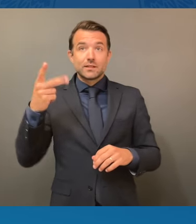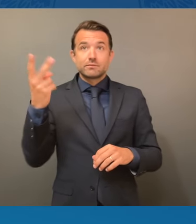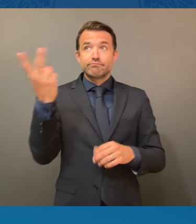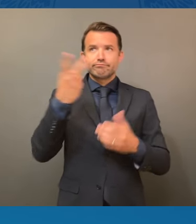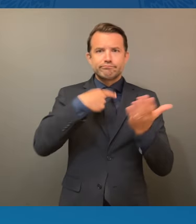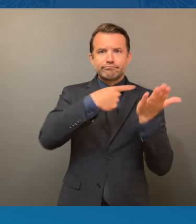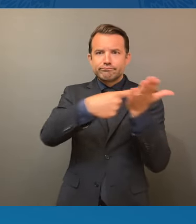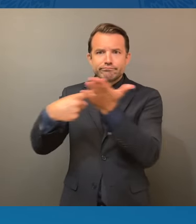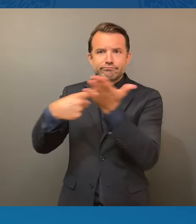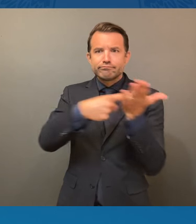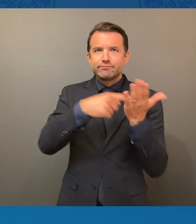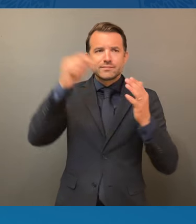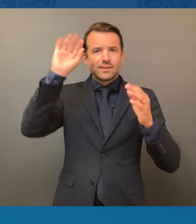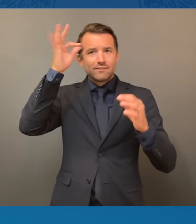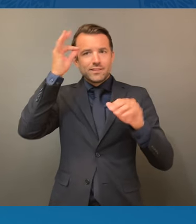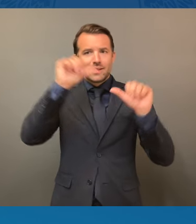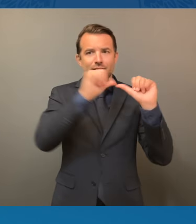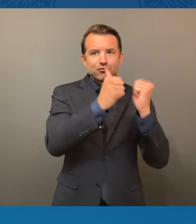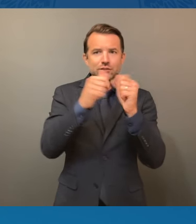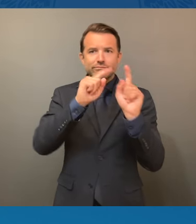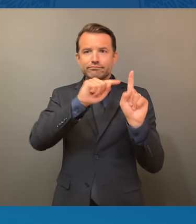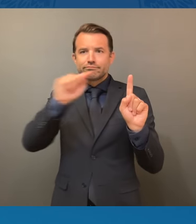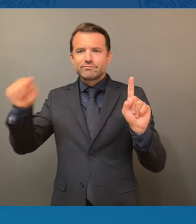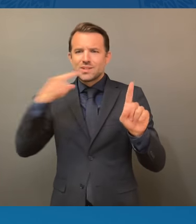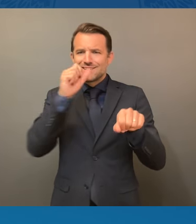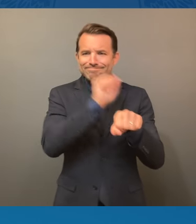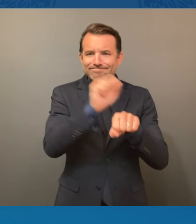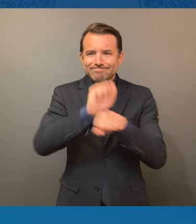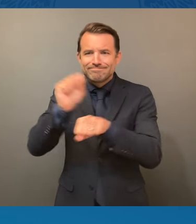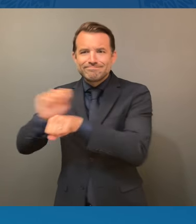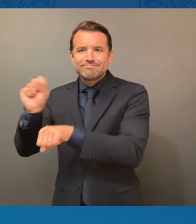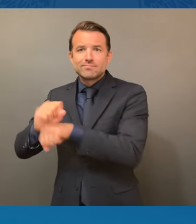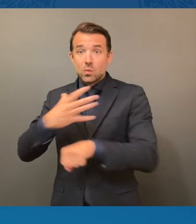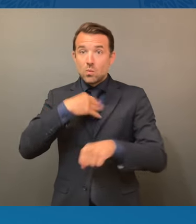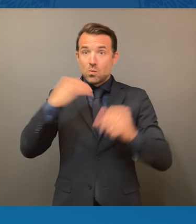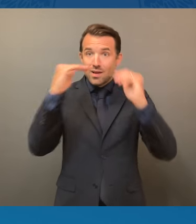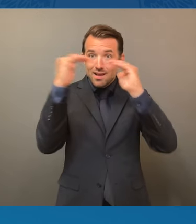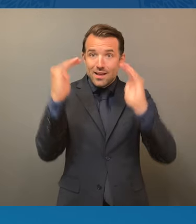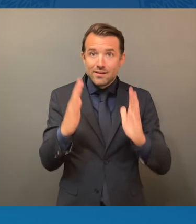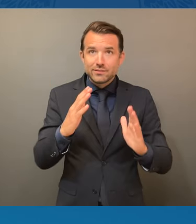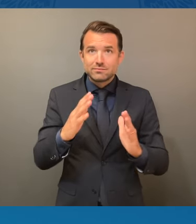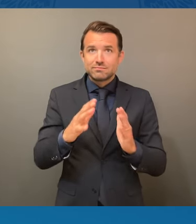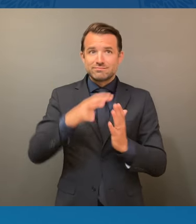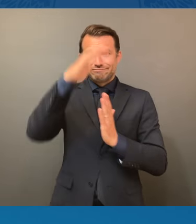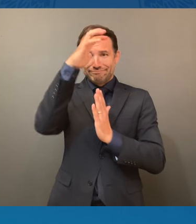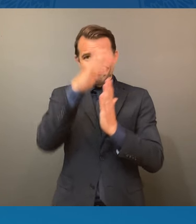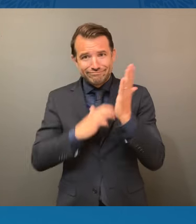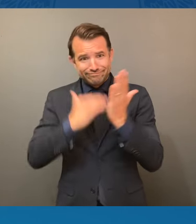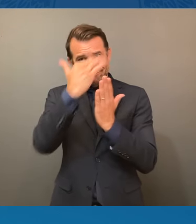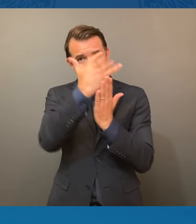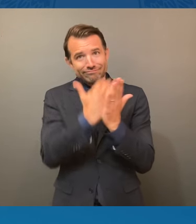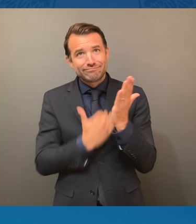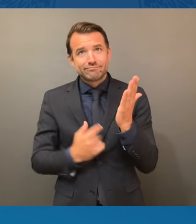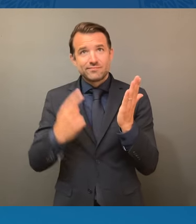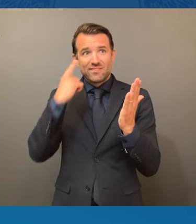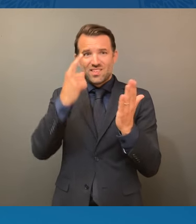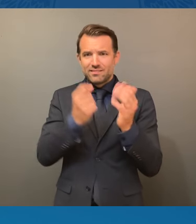blueprint for addressing the maternal health crisis and have established an annual Maternity Health Day of Action.